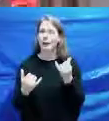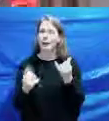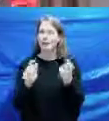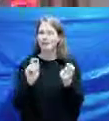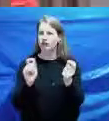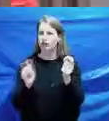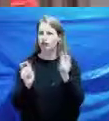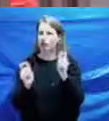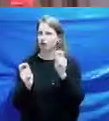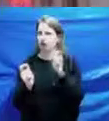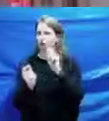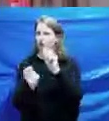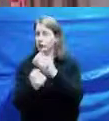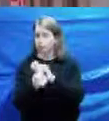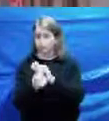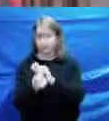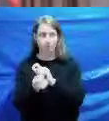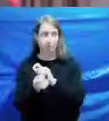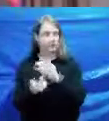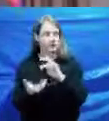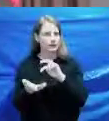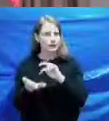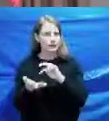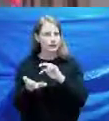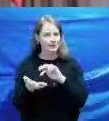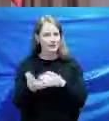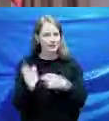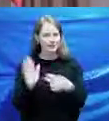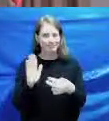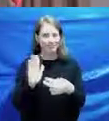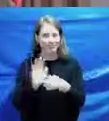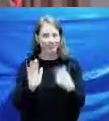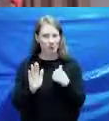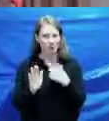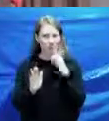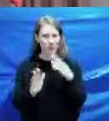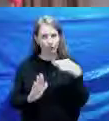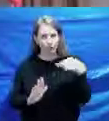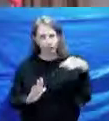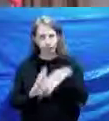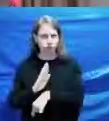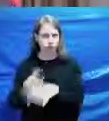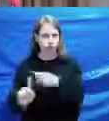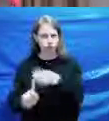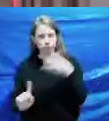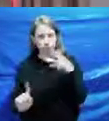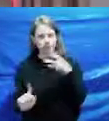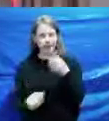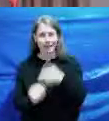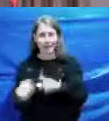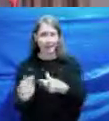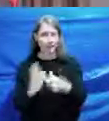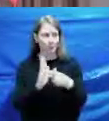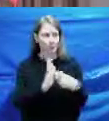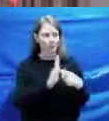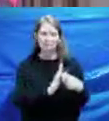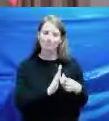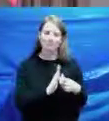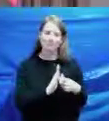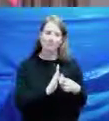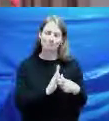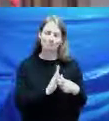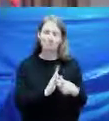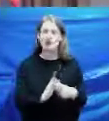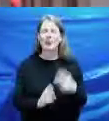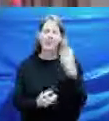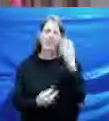necessarily encapsulate every requirement that is necessary in order to fully implement the Common Core standards. So if you can think about this